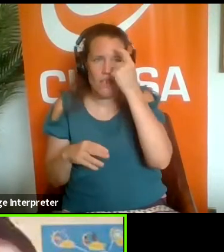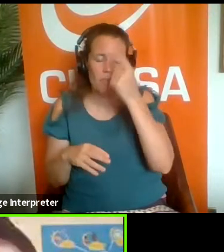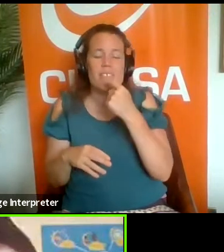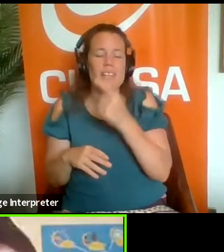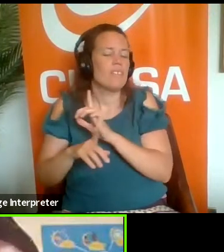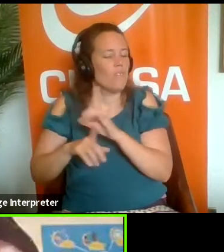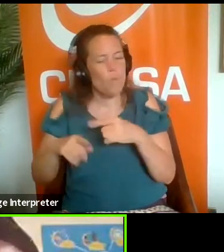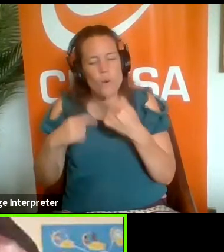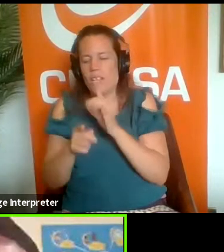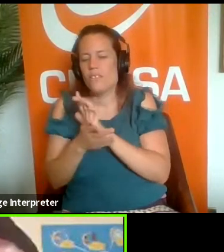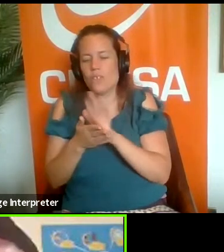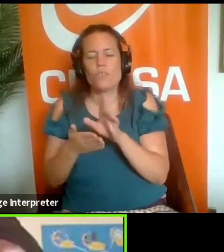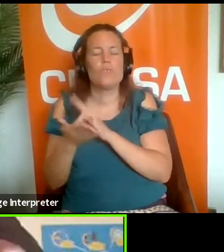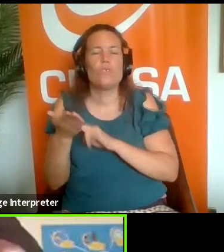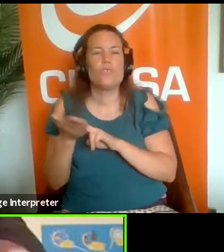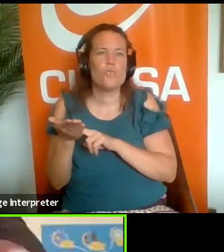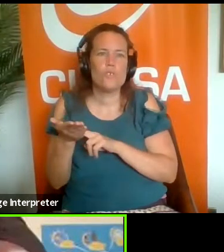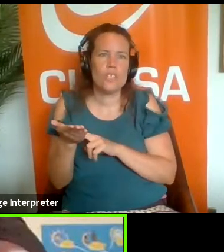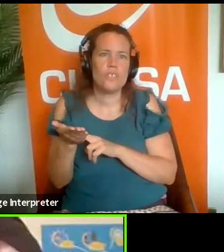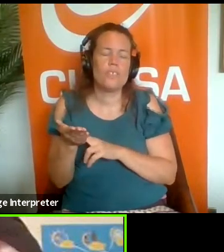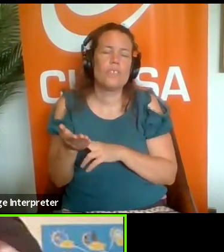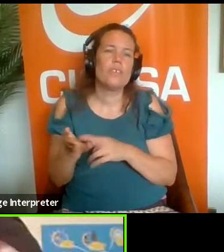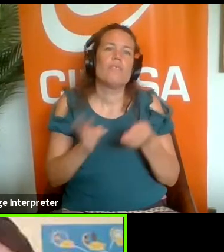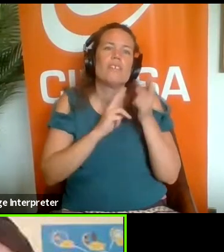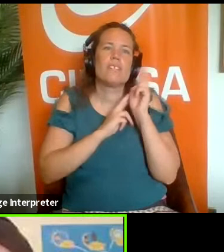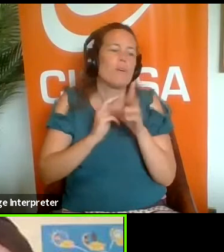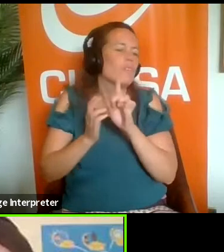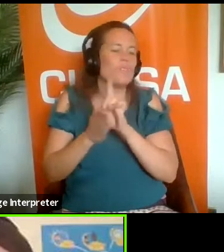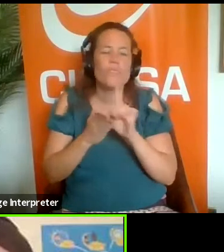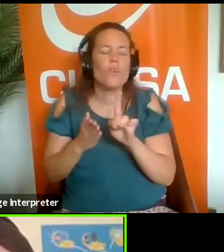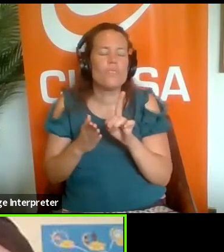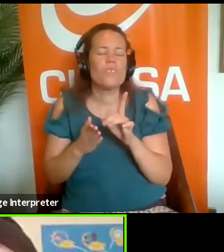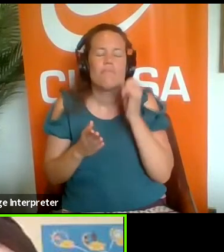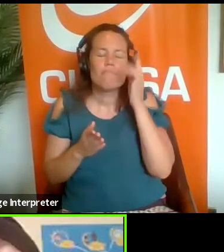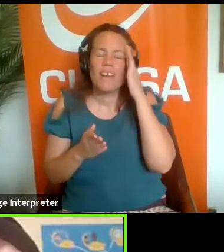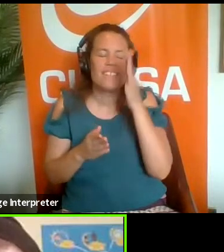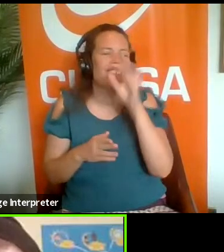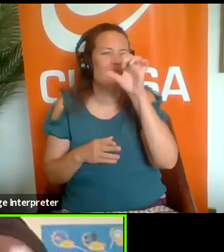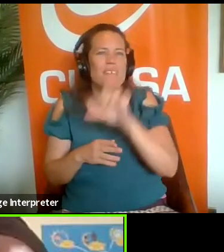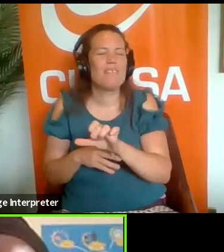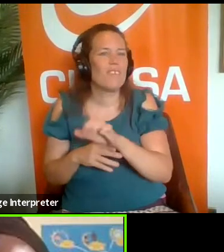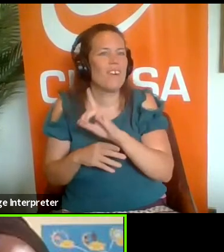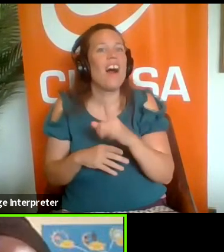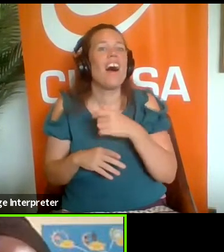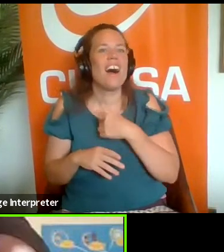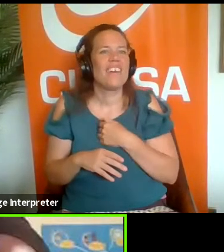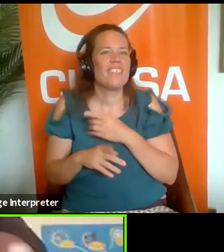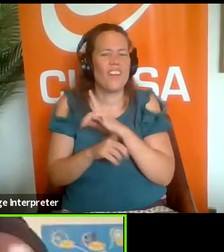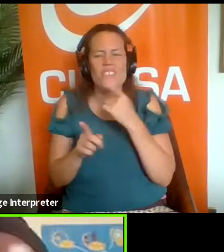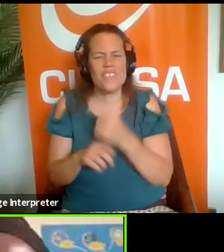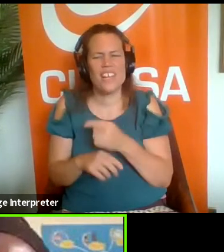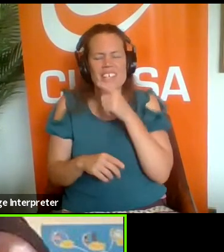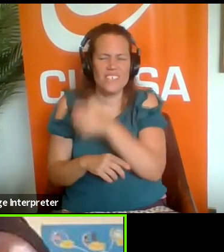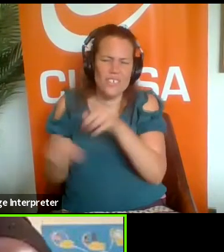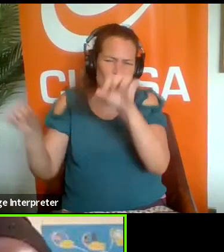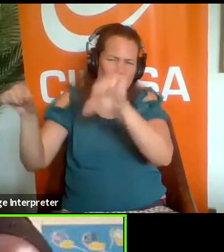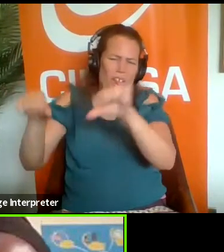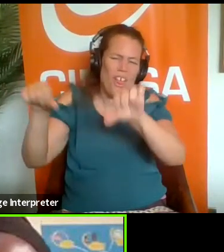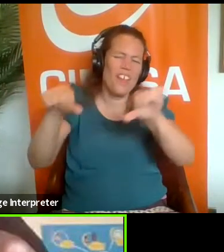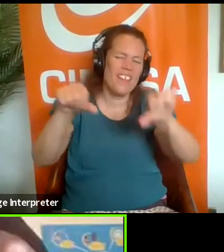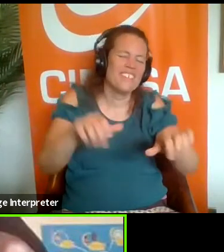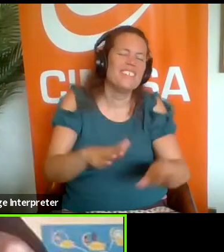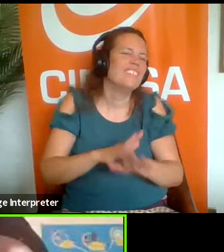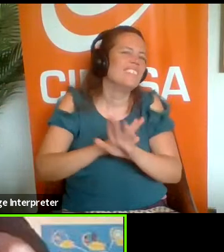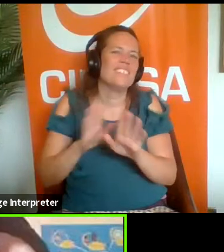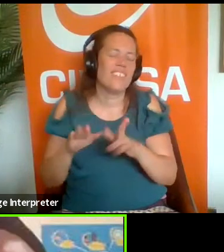which is not true. I must insist, don't get me wrong. No one should say that I said we're not using the internet right. We're using it